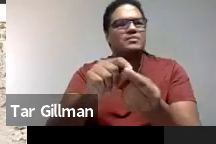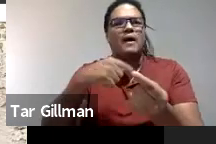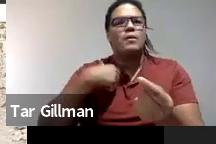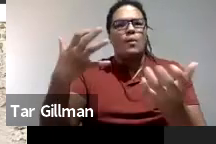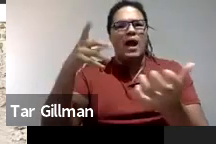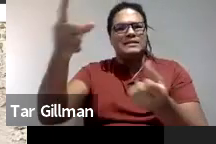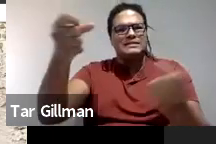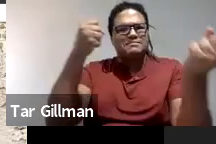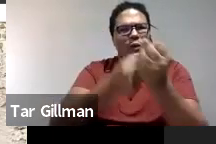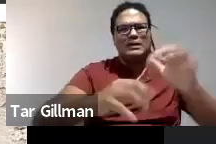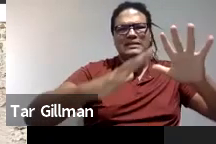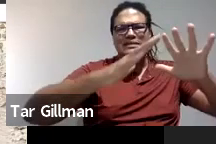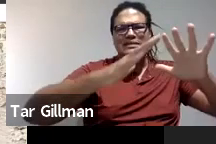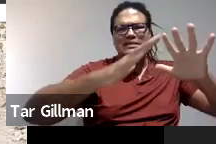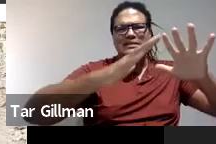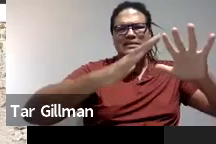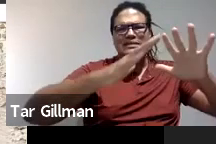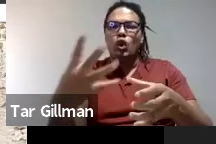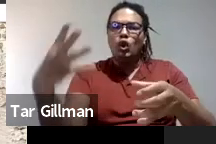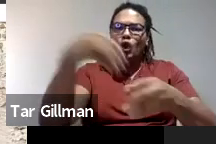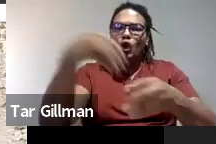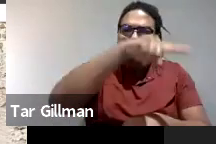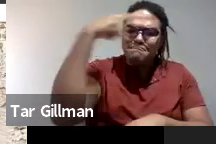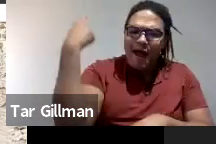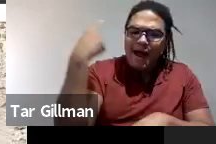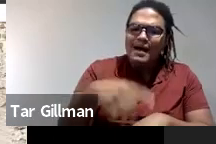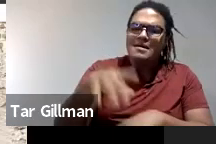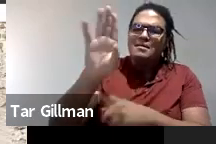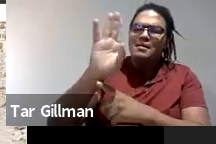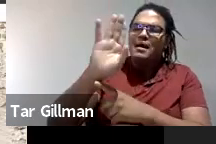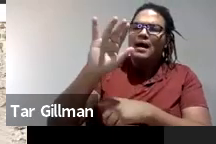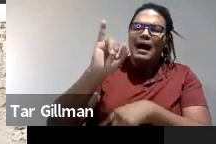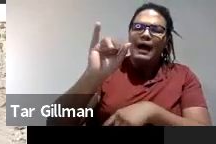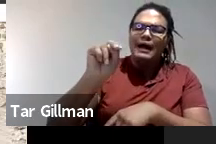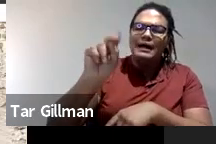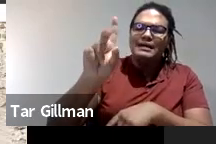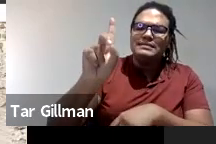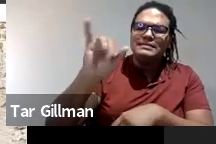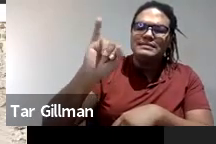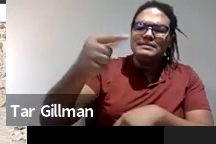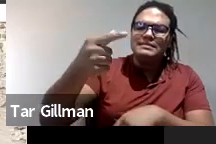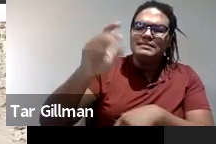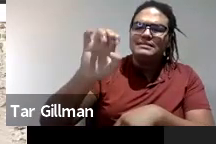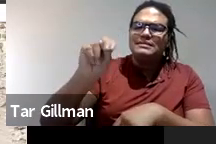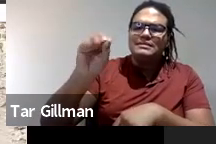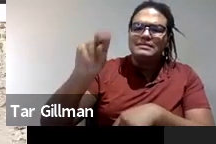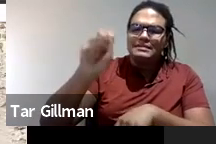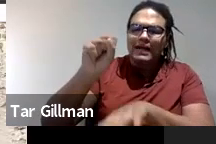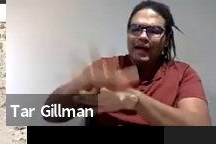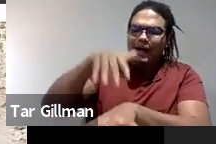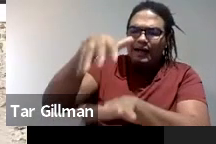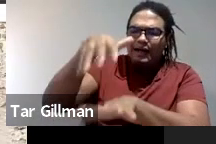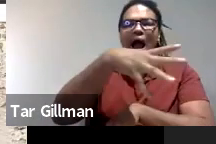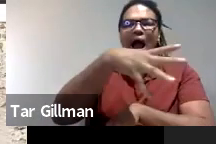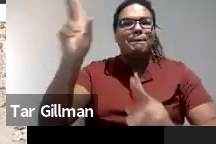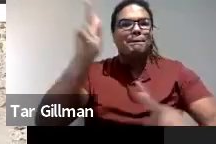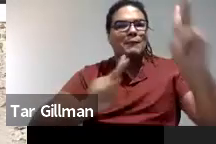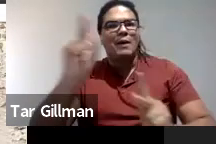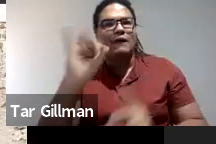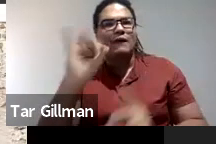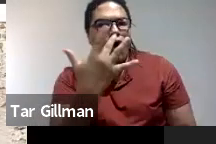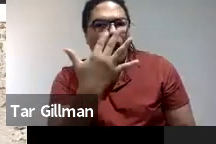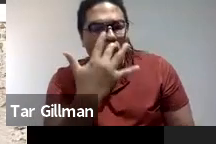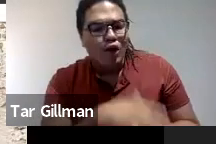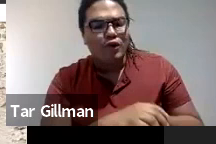was focused on specifics and we wanted it to be more generalized. We wanted it to include Blacks. We wanted to include Indigenous